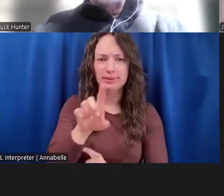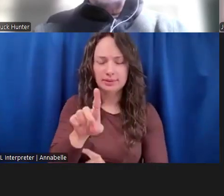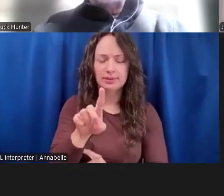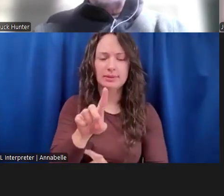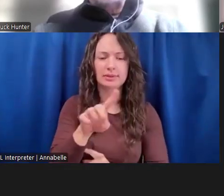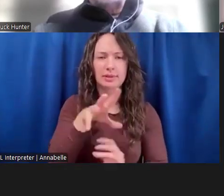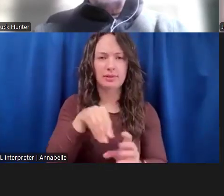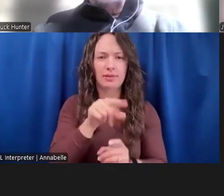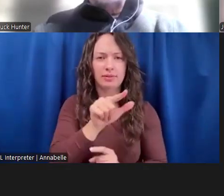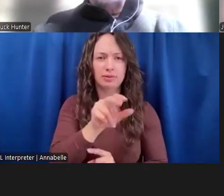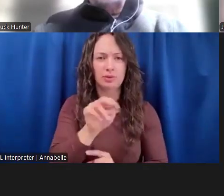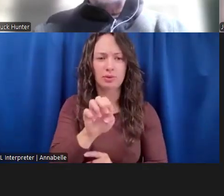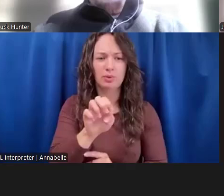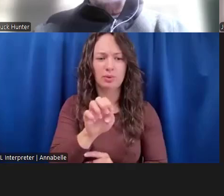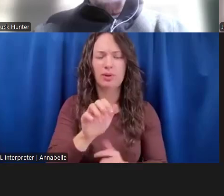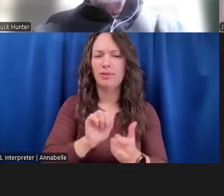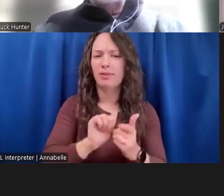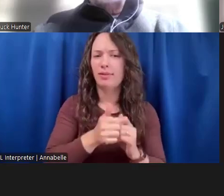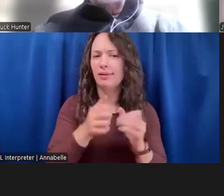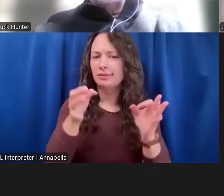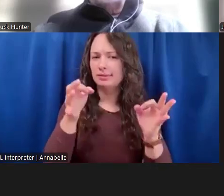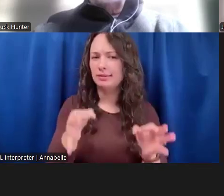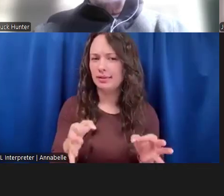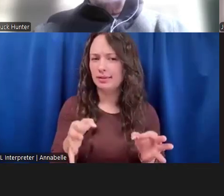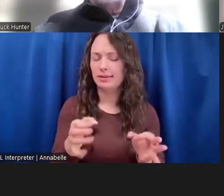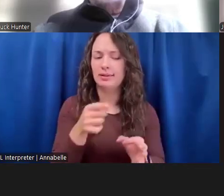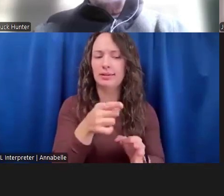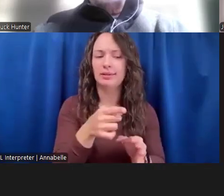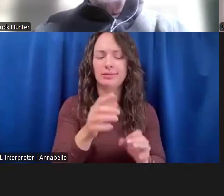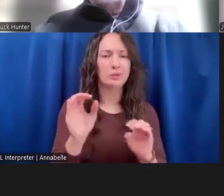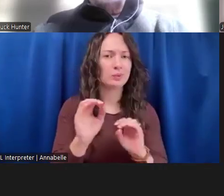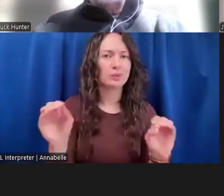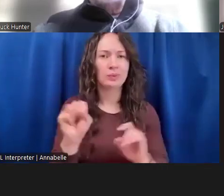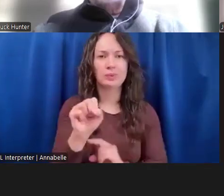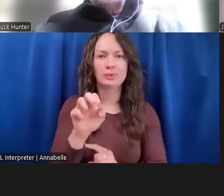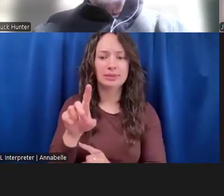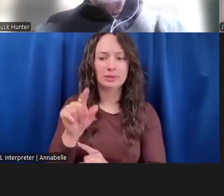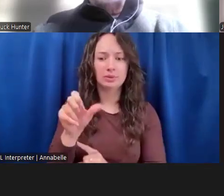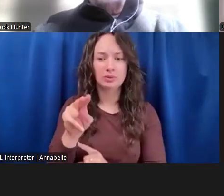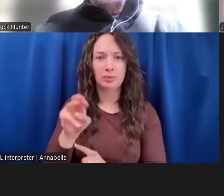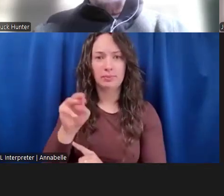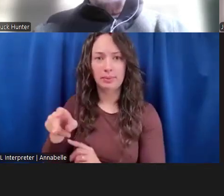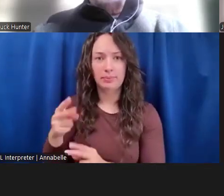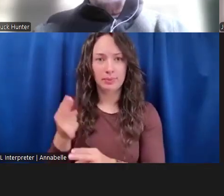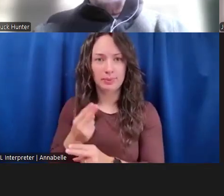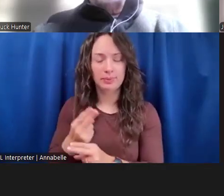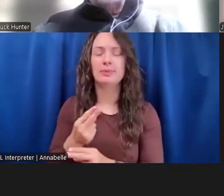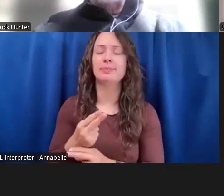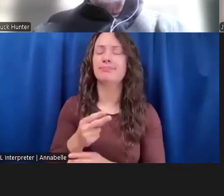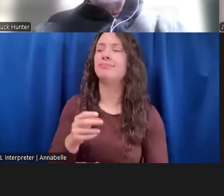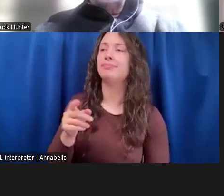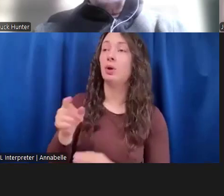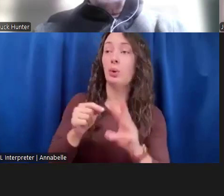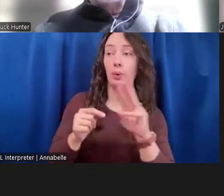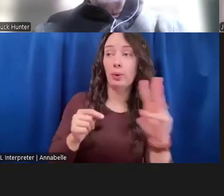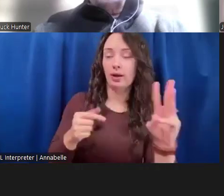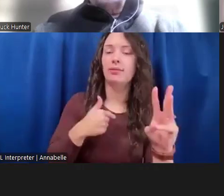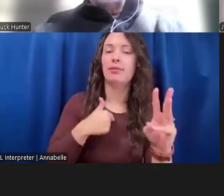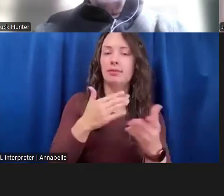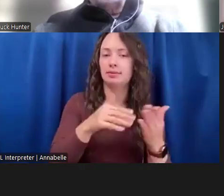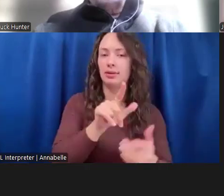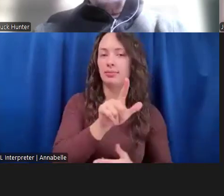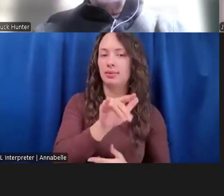your decision in the absence of a seed zone map? So in the West, and I put a couple of links to